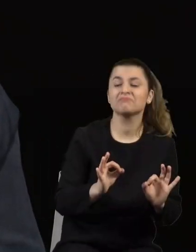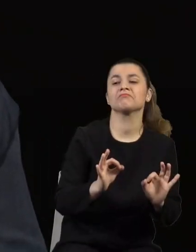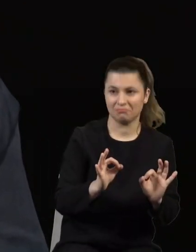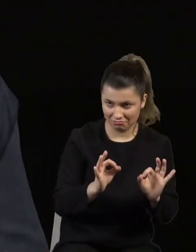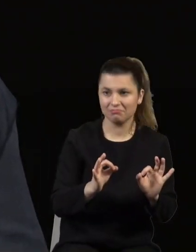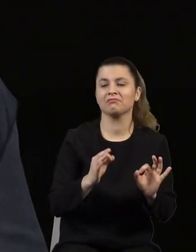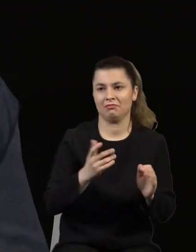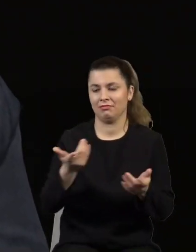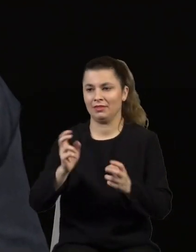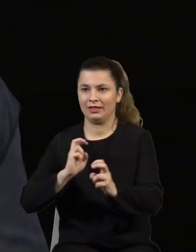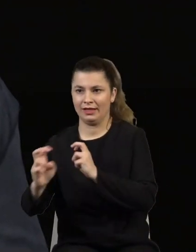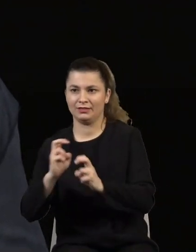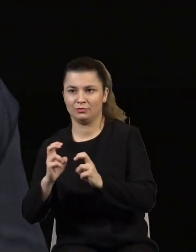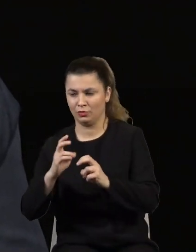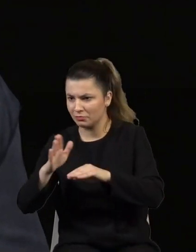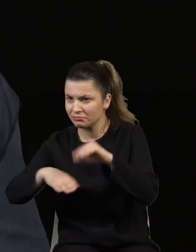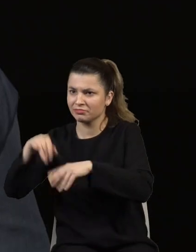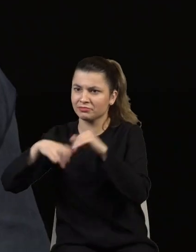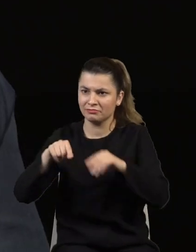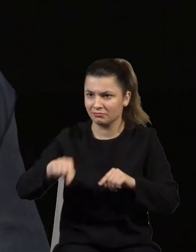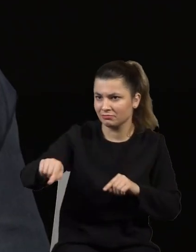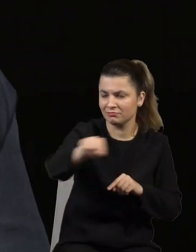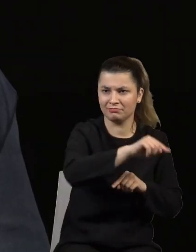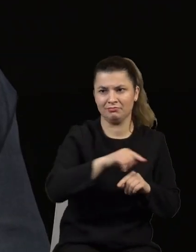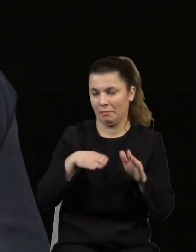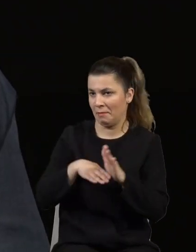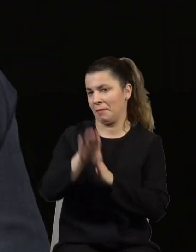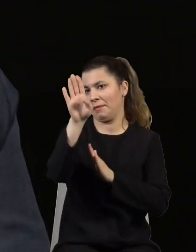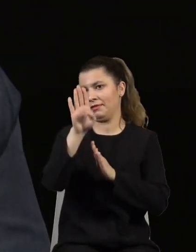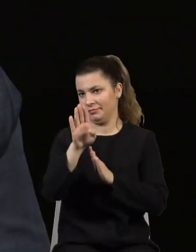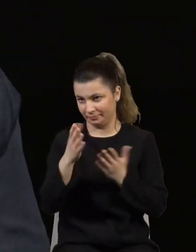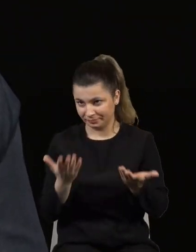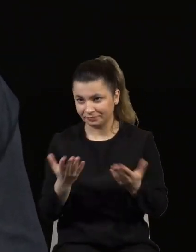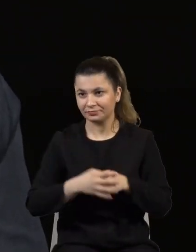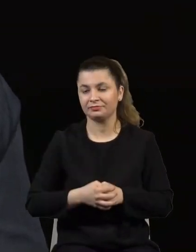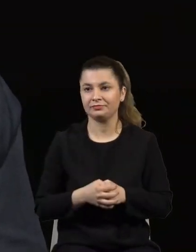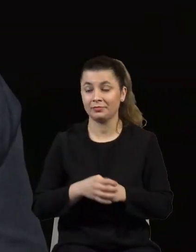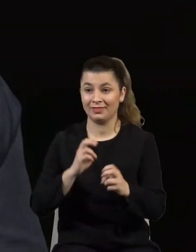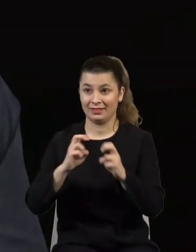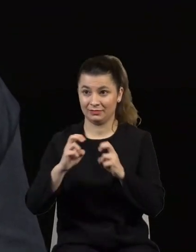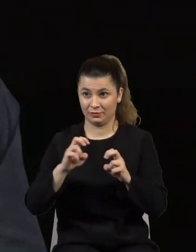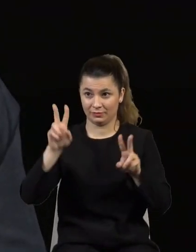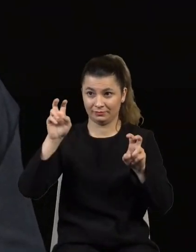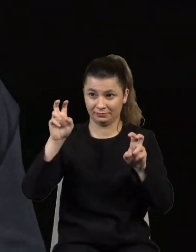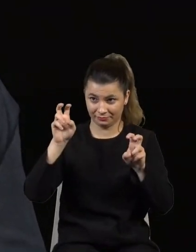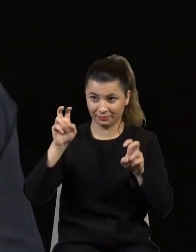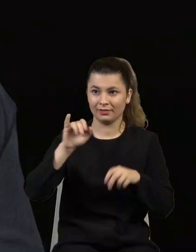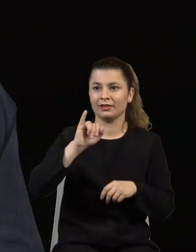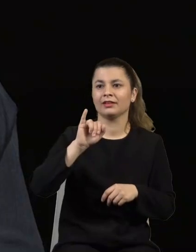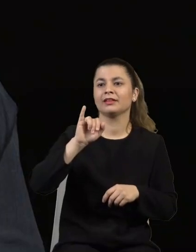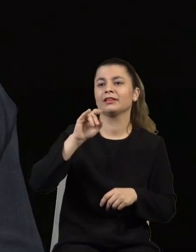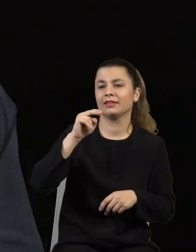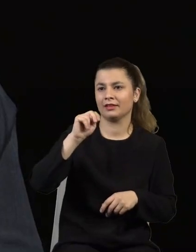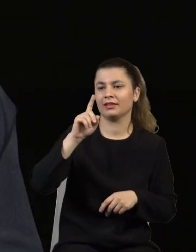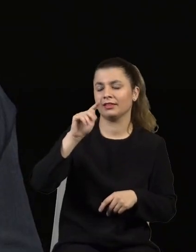the transport planning. And again, what is linked to the transport